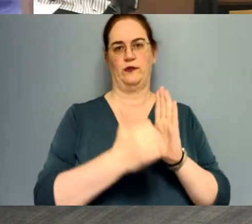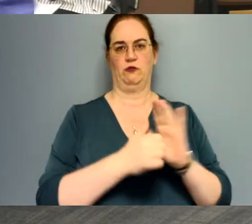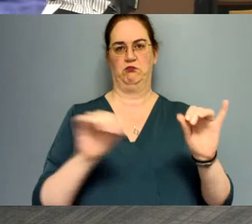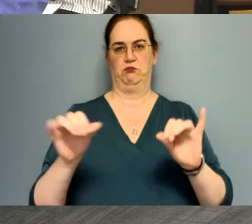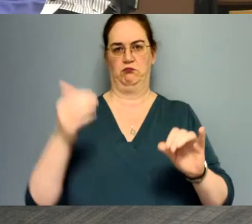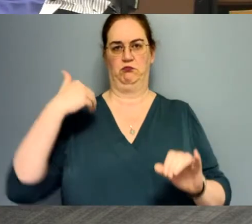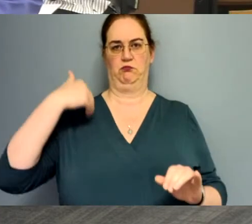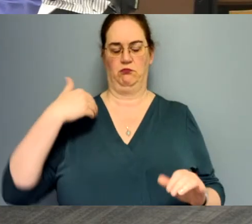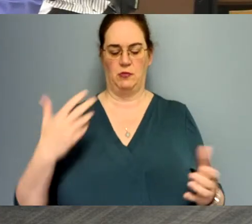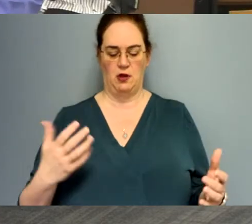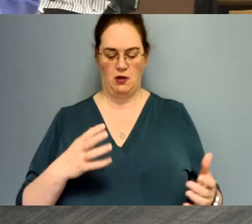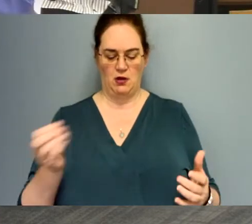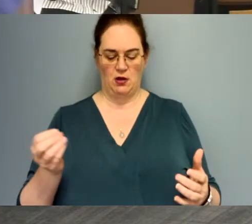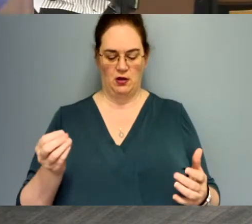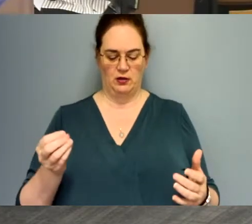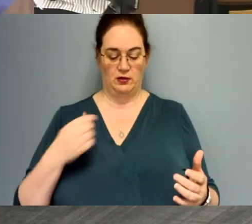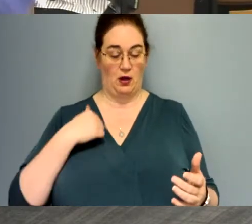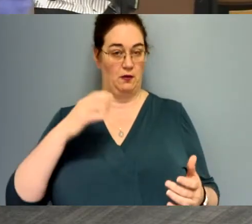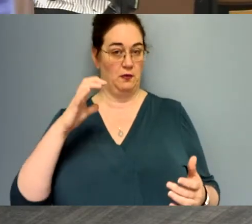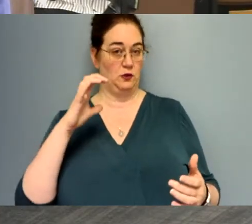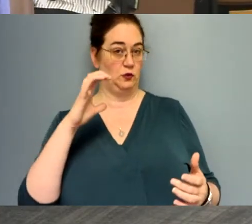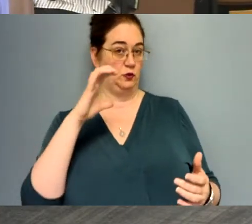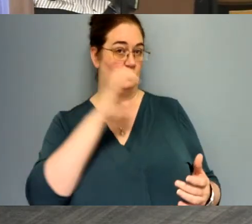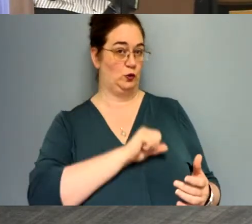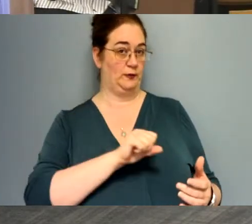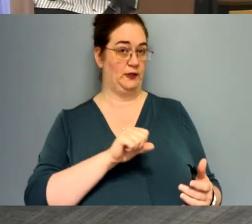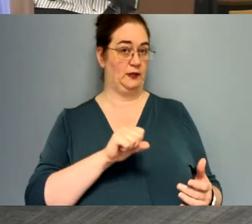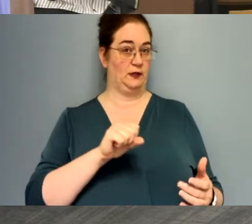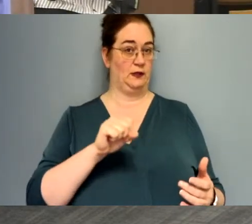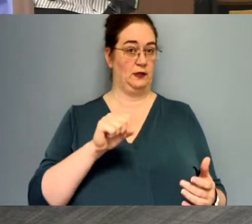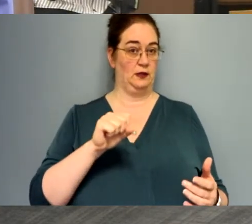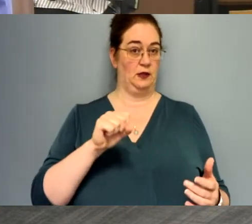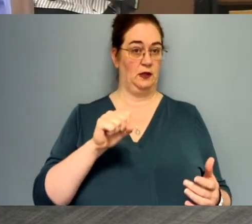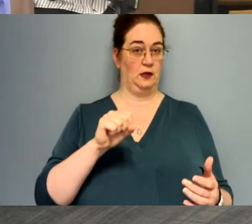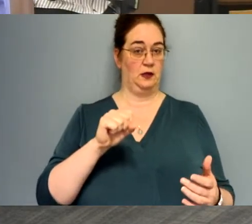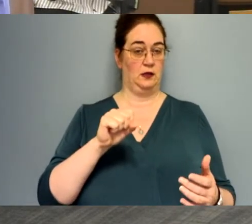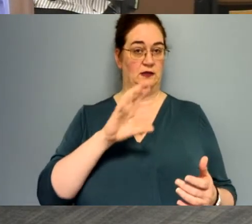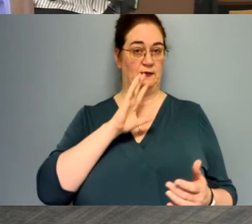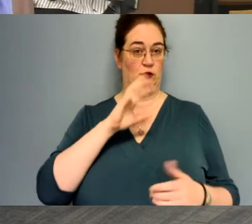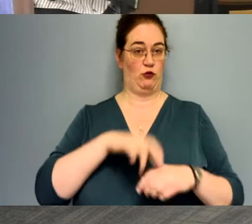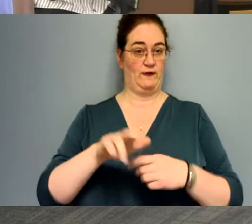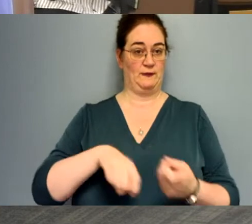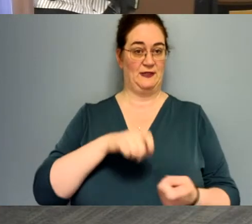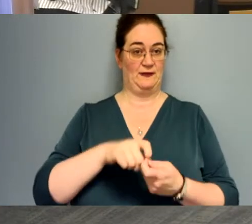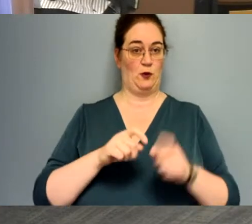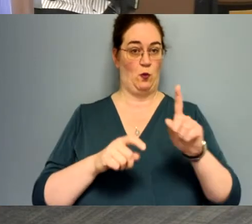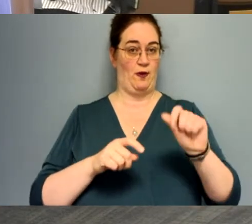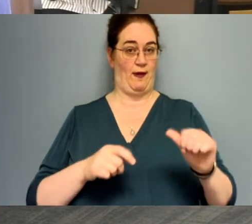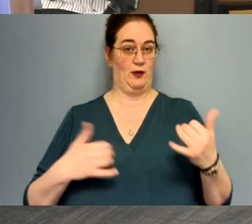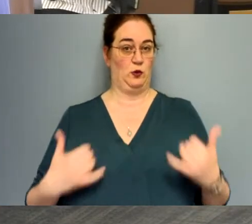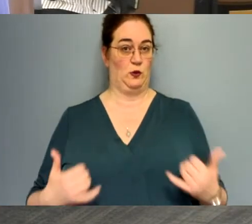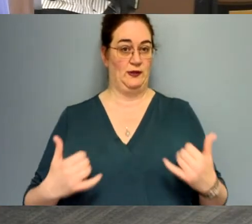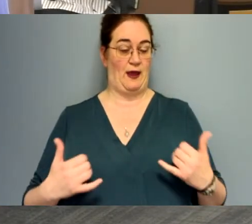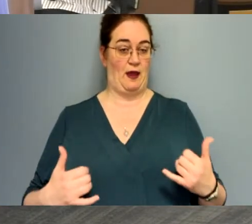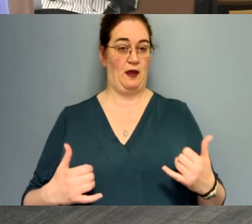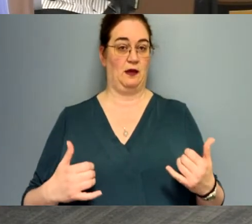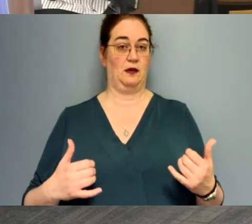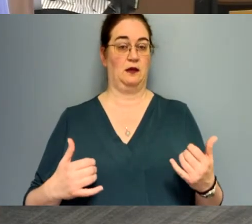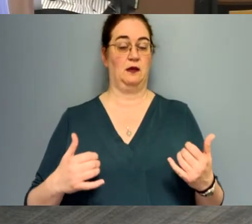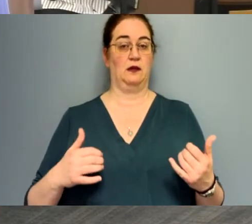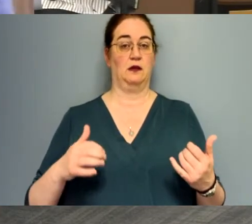agenda, and I'm assuming that referencing specifically 1A today, that